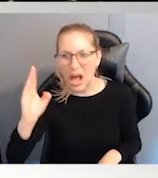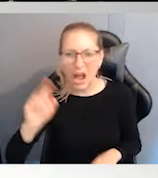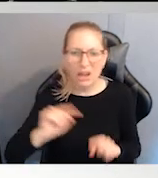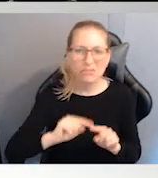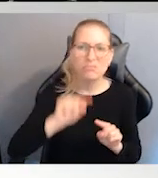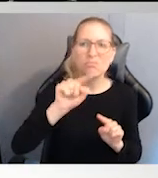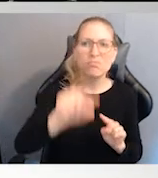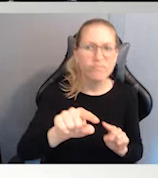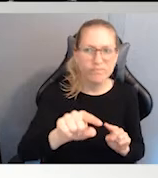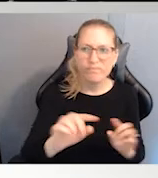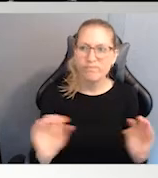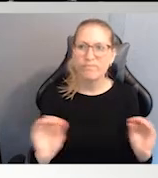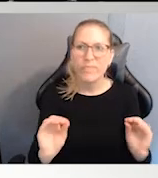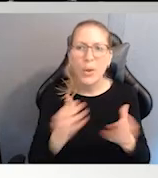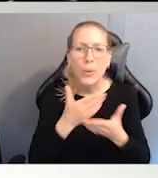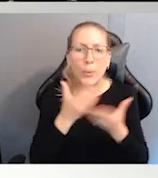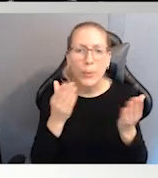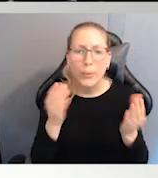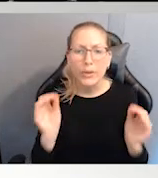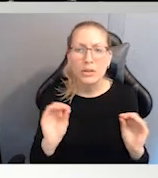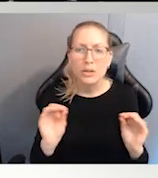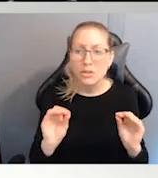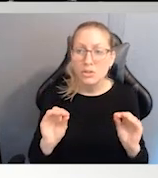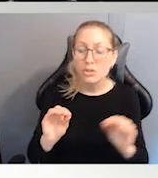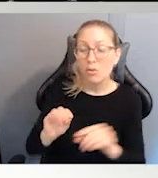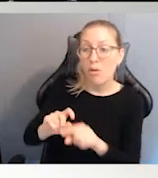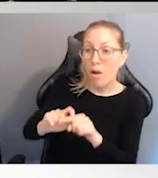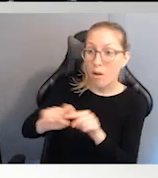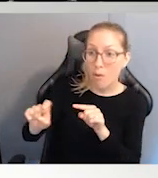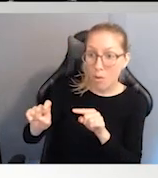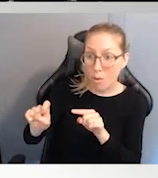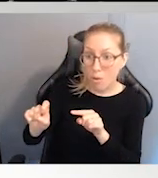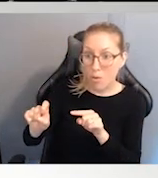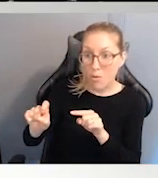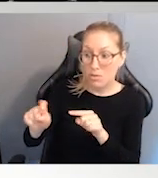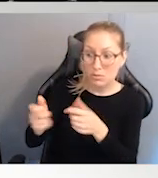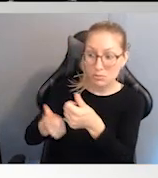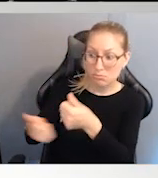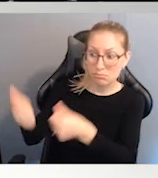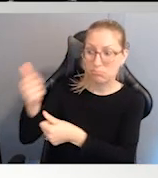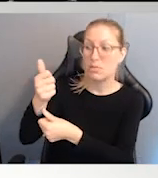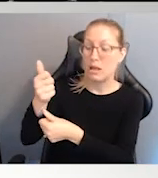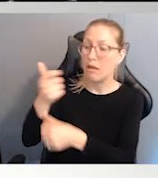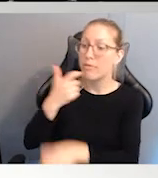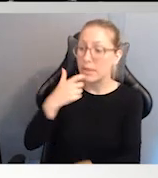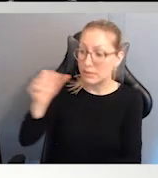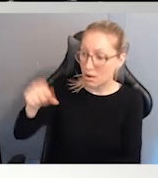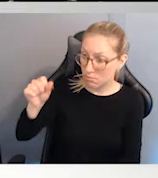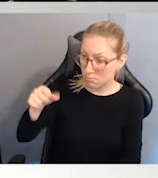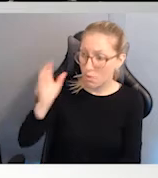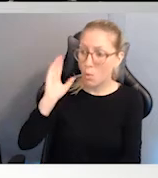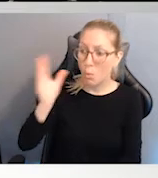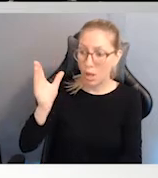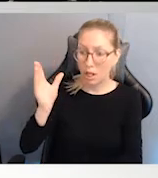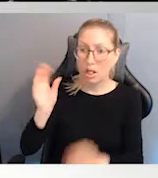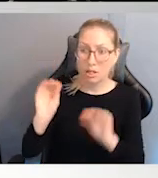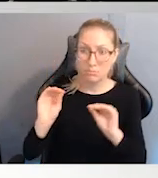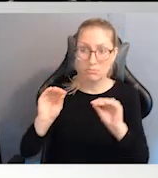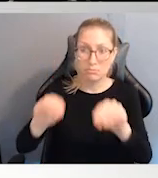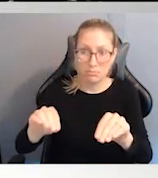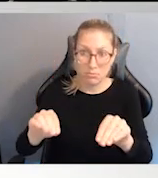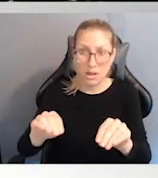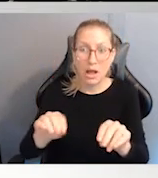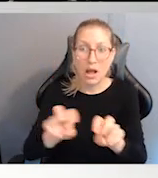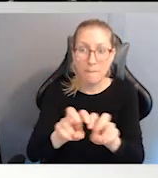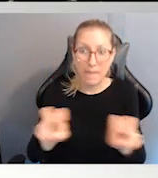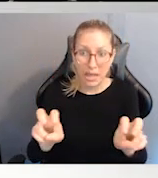people that is ahead of the thing, and they said, yes, we'll put a bench in. Well,